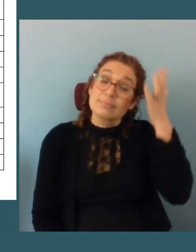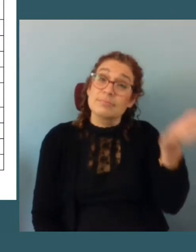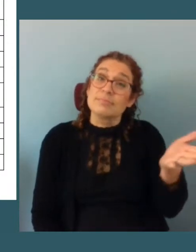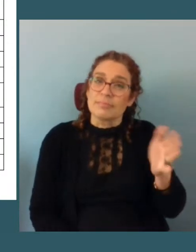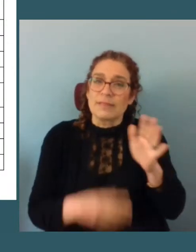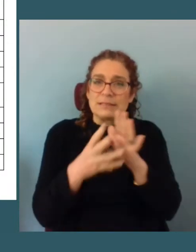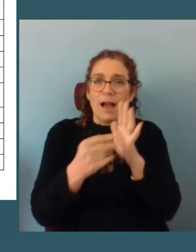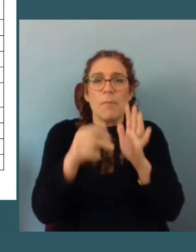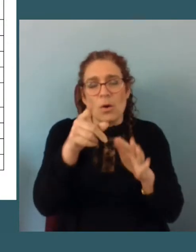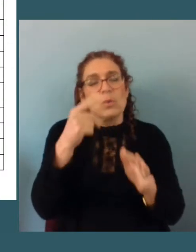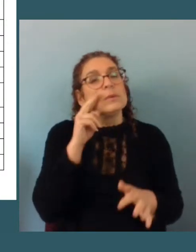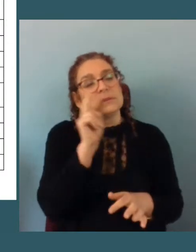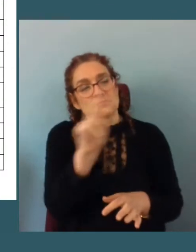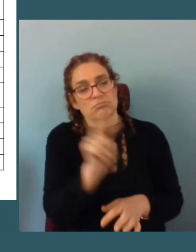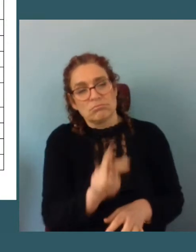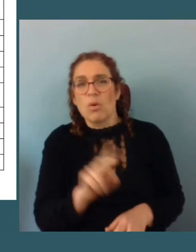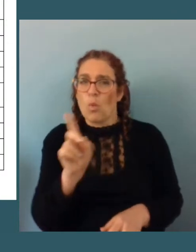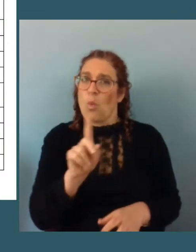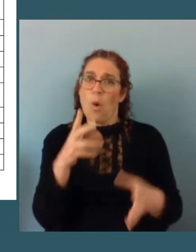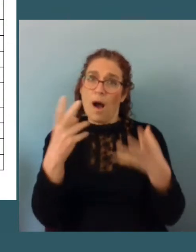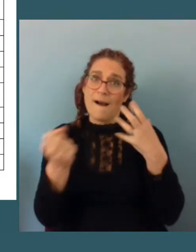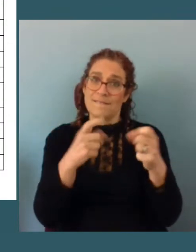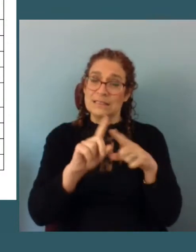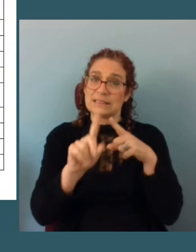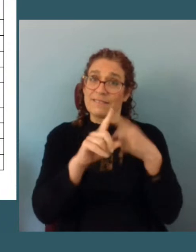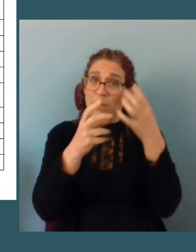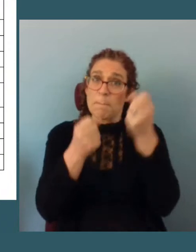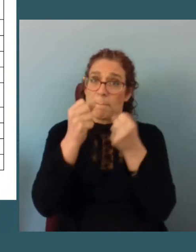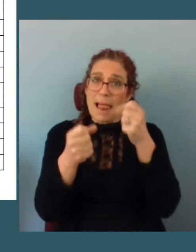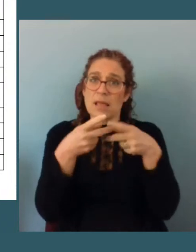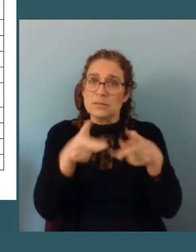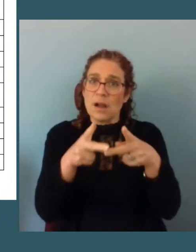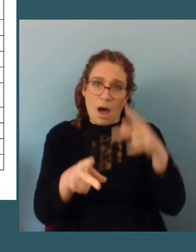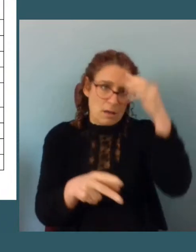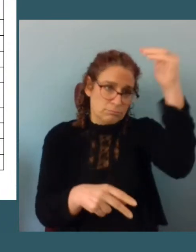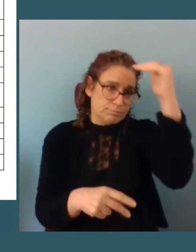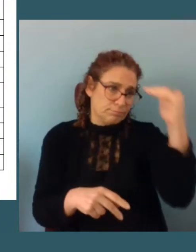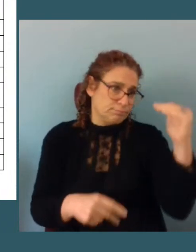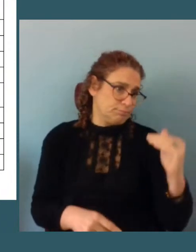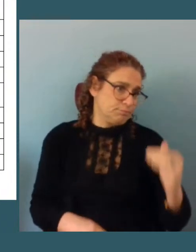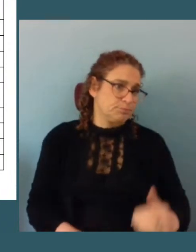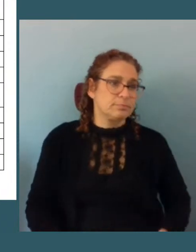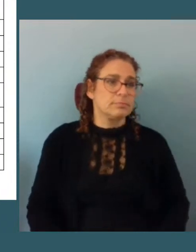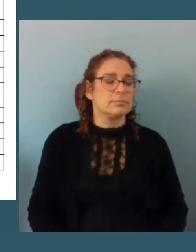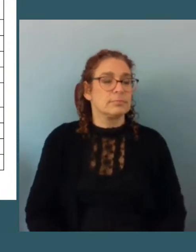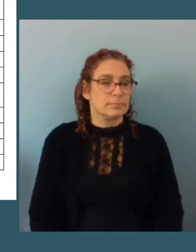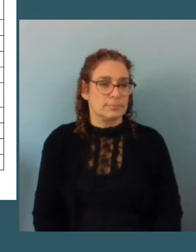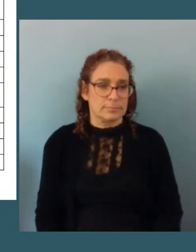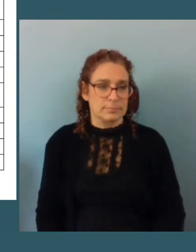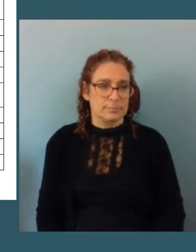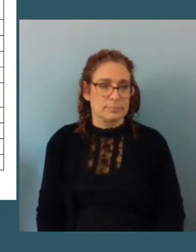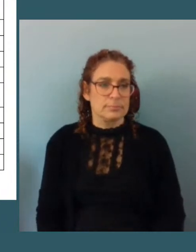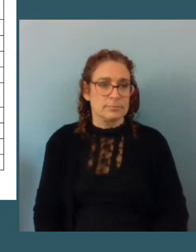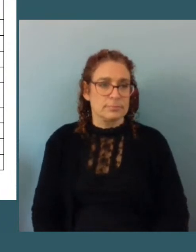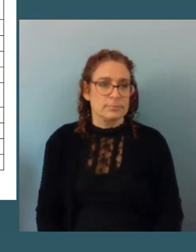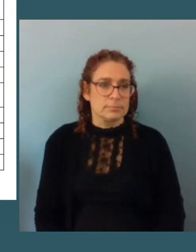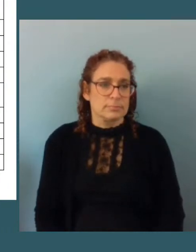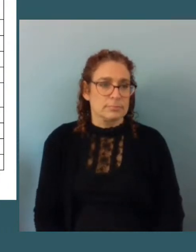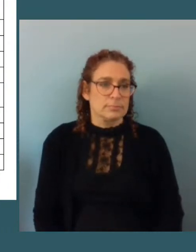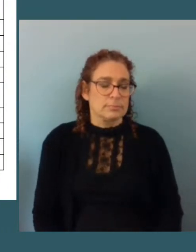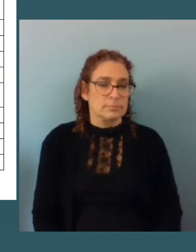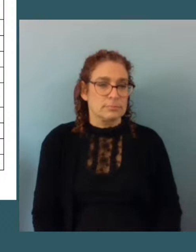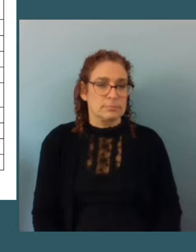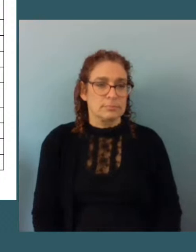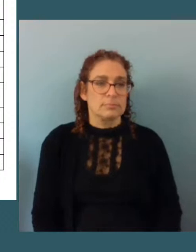different products out there. So you can see there's cow's milk on the top, so full fat cow's milk that we would be giving usually from 12 months of